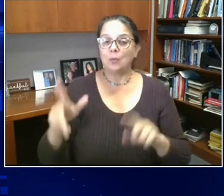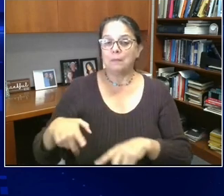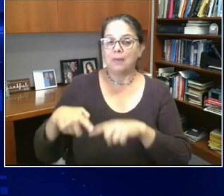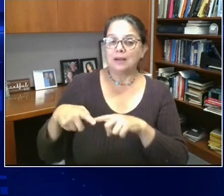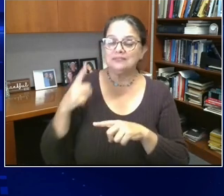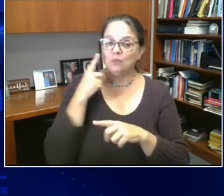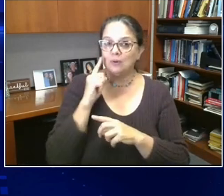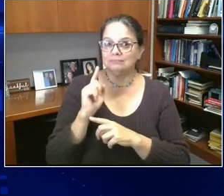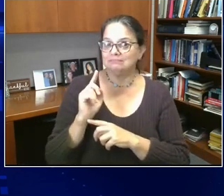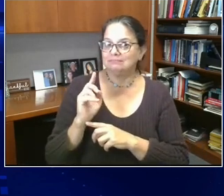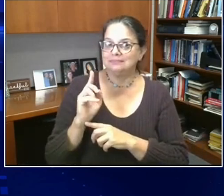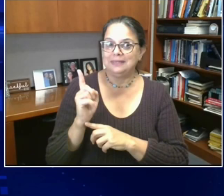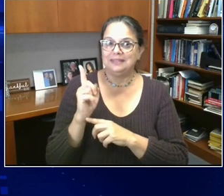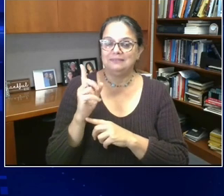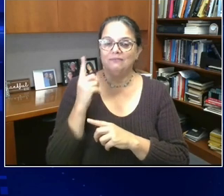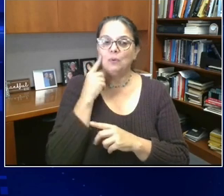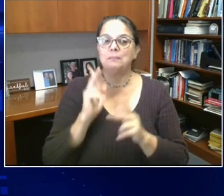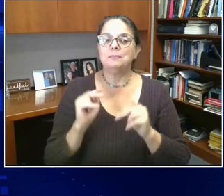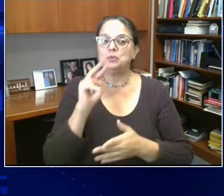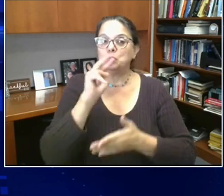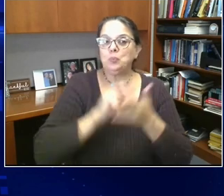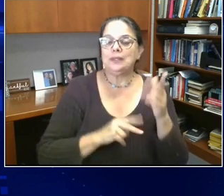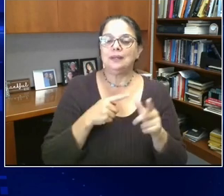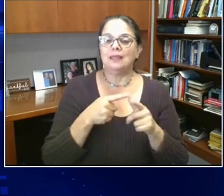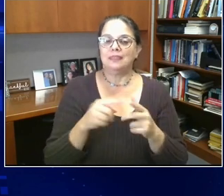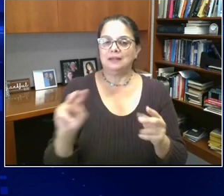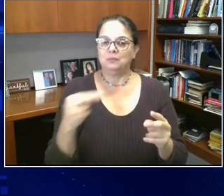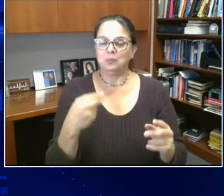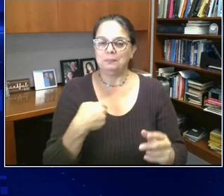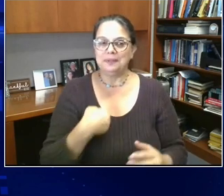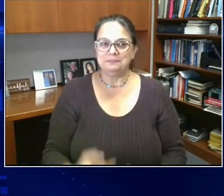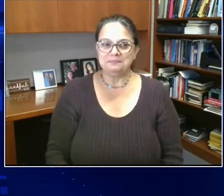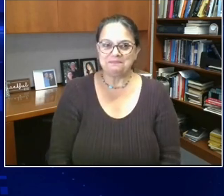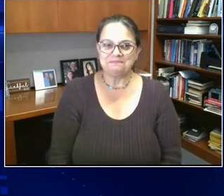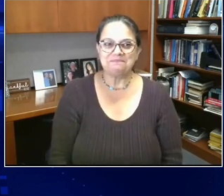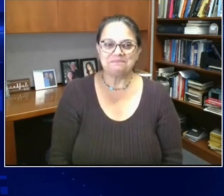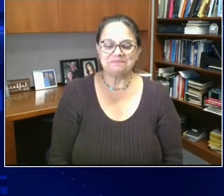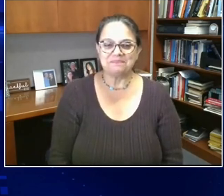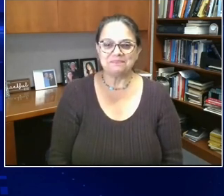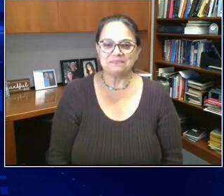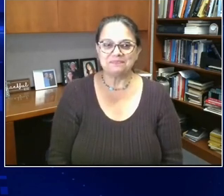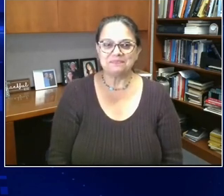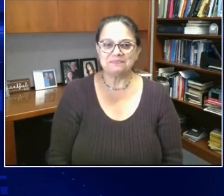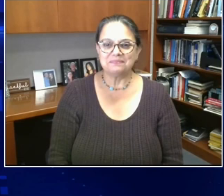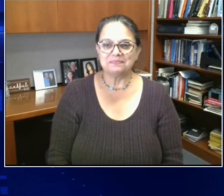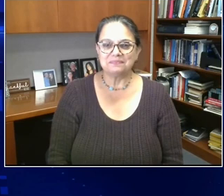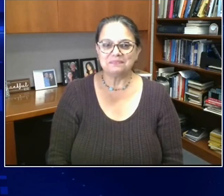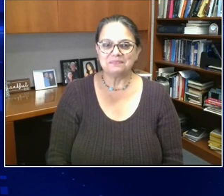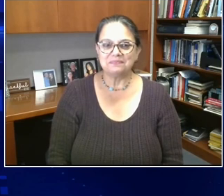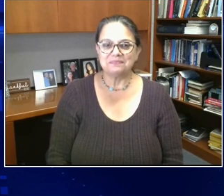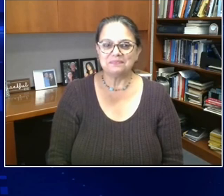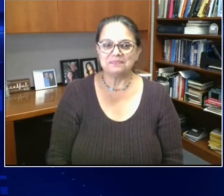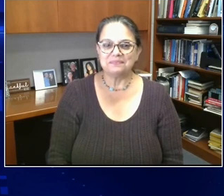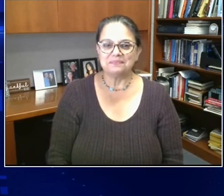Here is my overview, and I will pause for a moment to let you read it and then look back over at me.